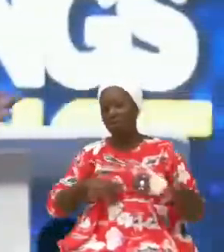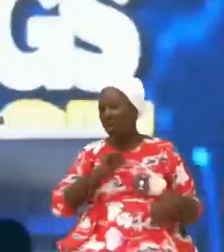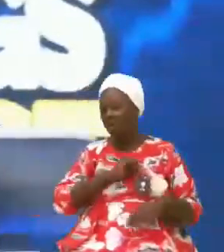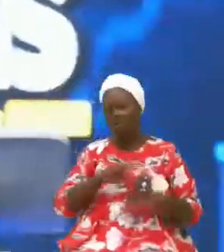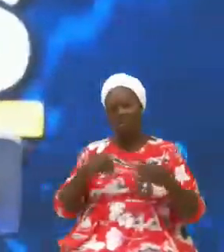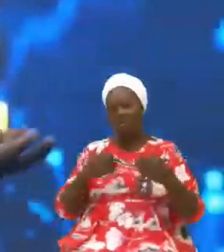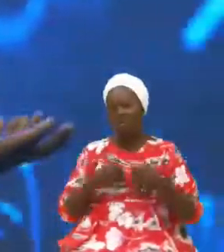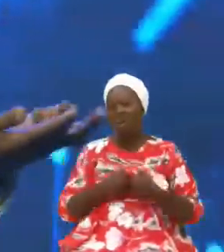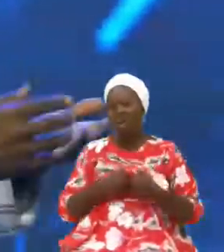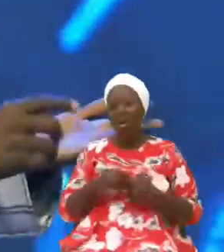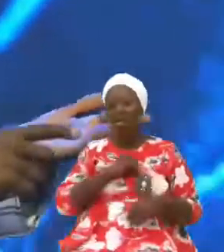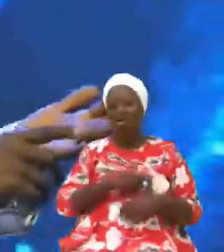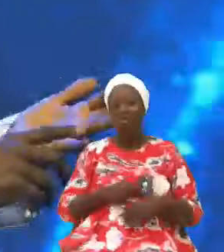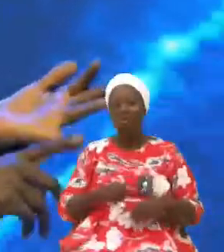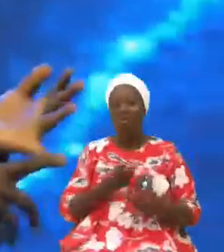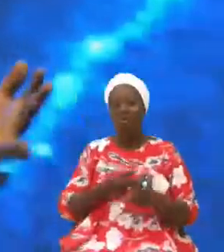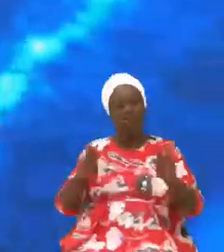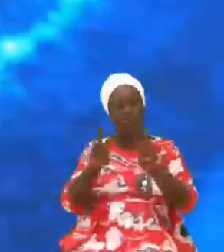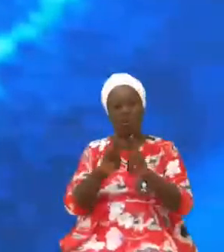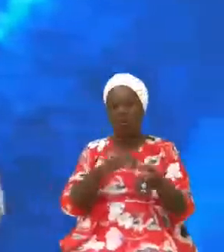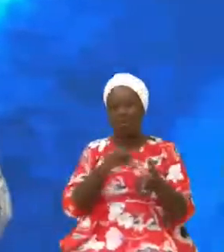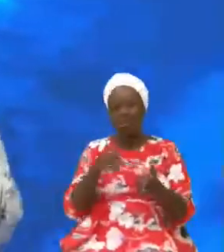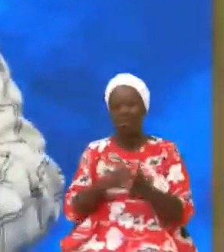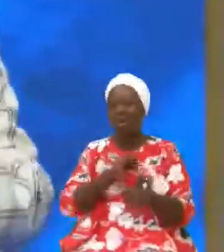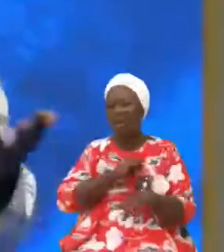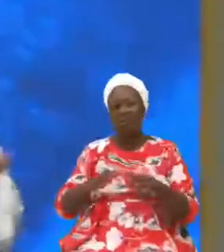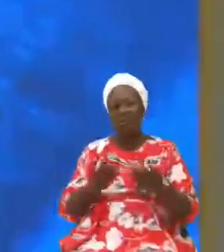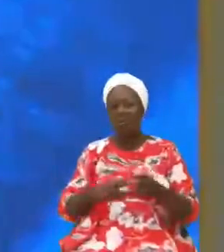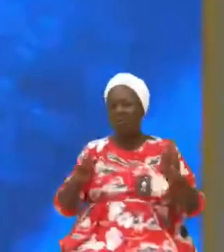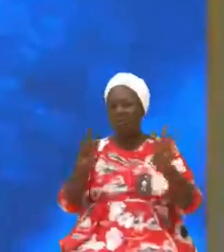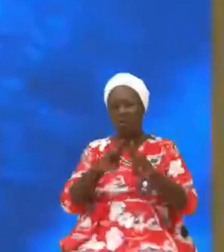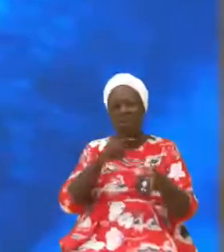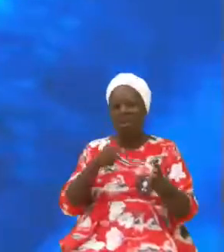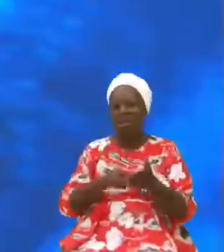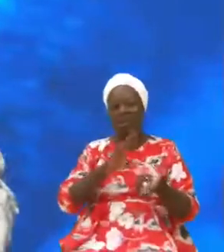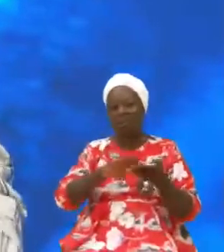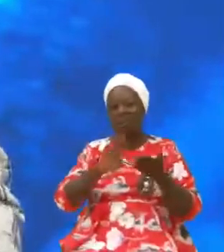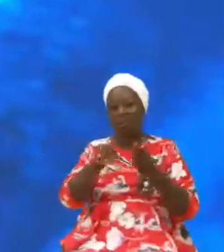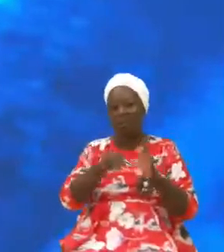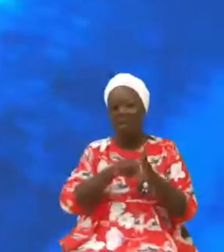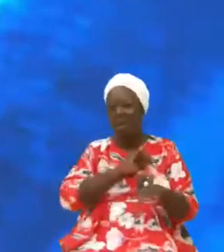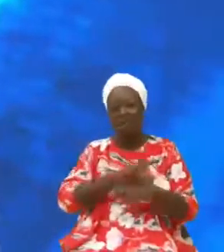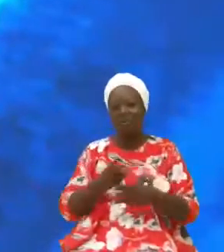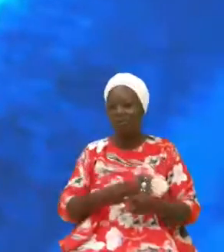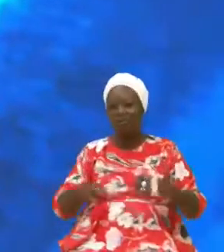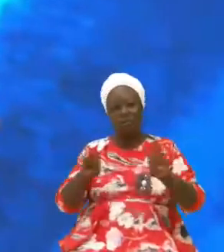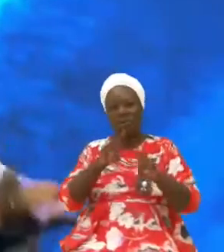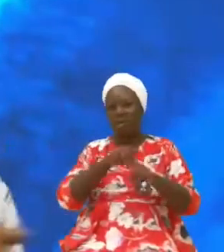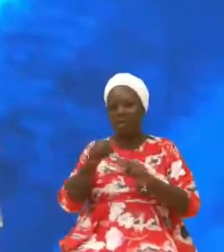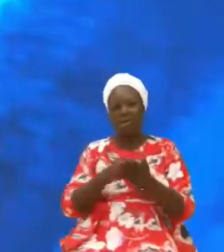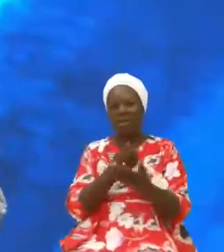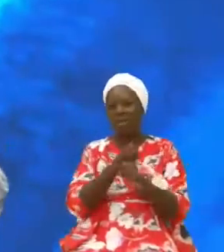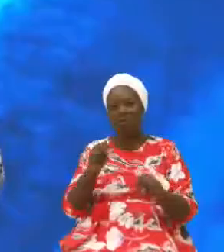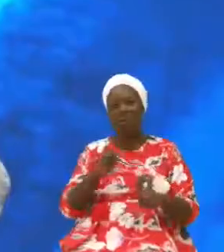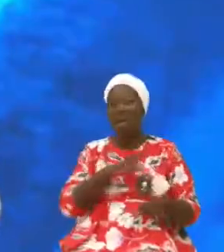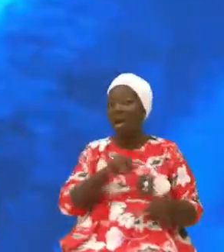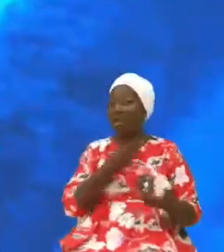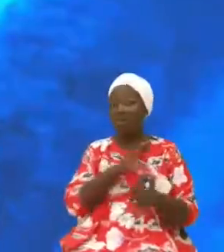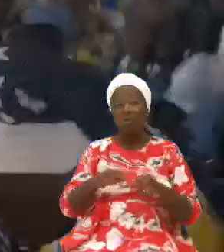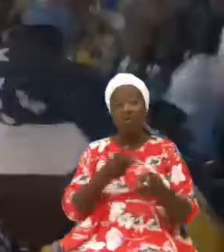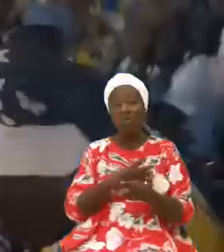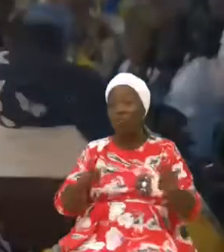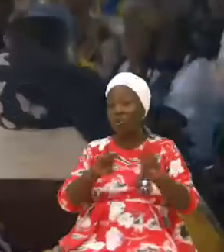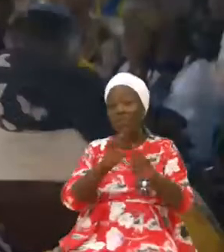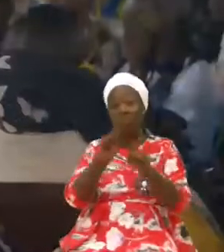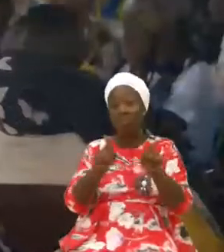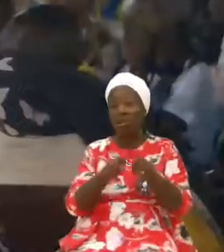don't merit it. You don't merit salvation. I don't merit it. You don't merit forgiveness. I don't merit it. You don't merit